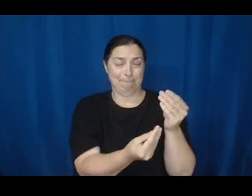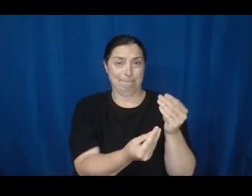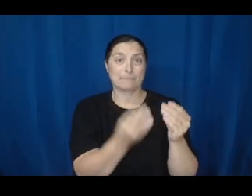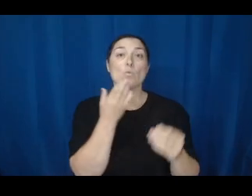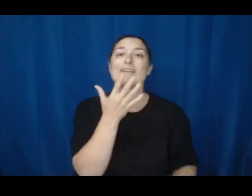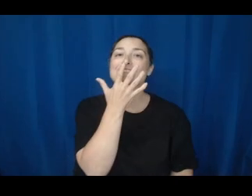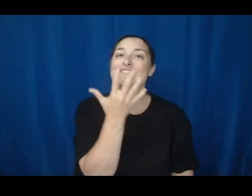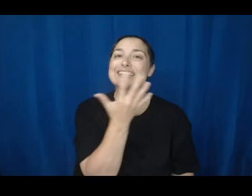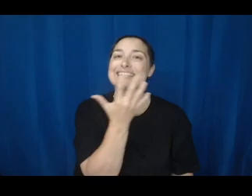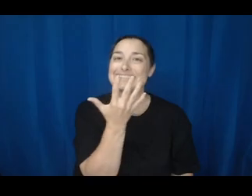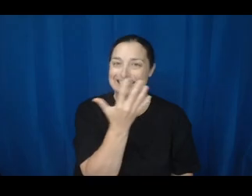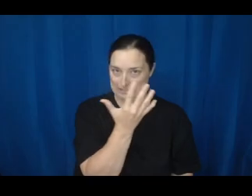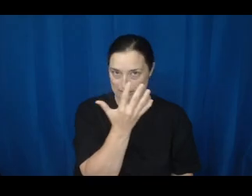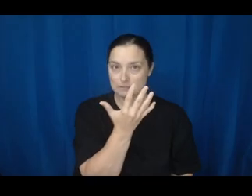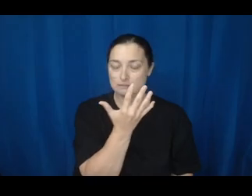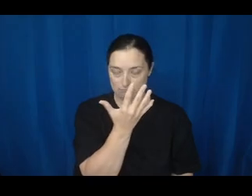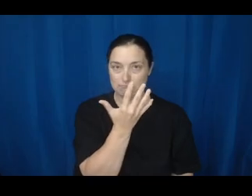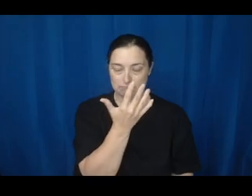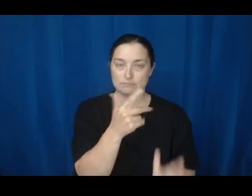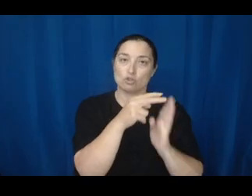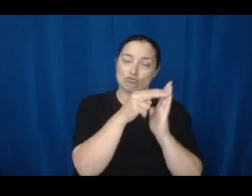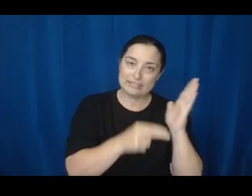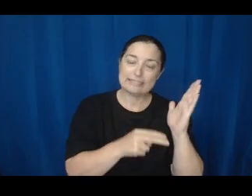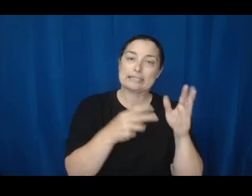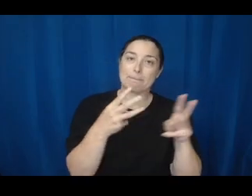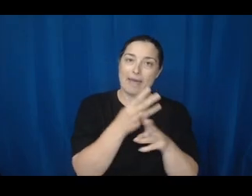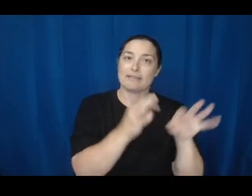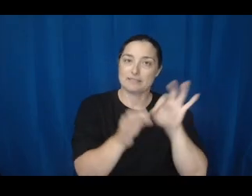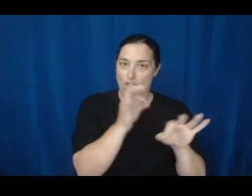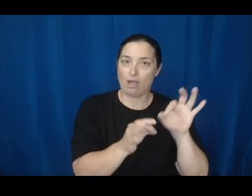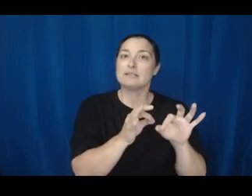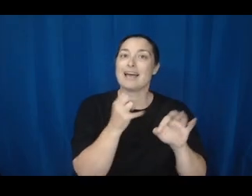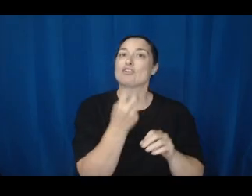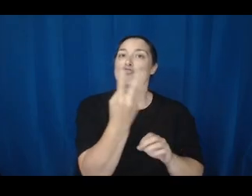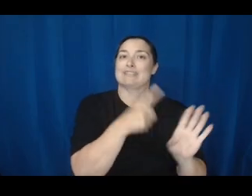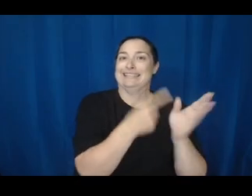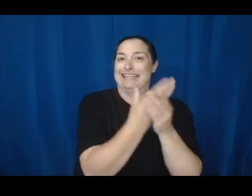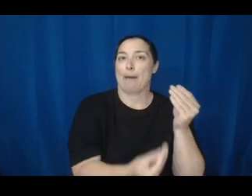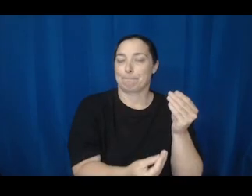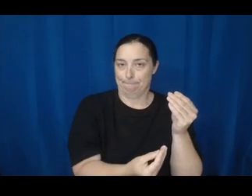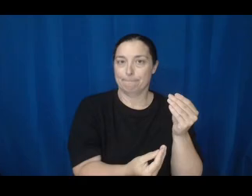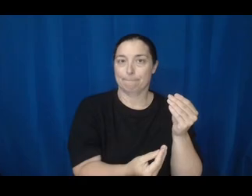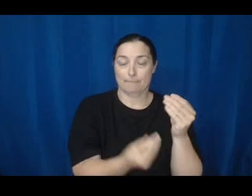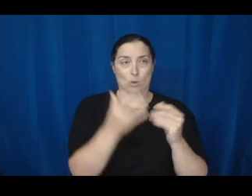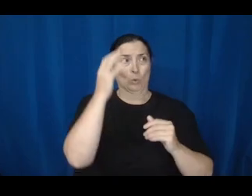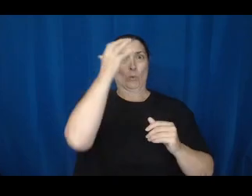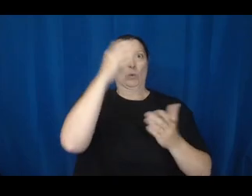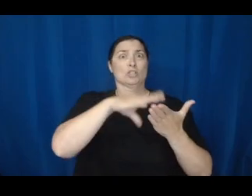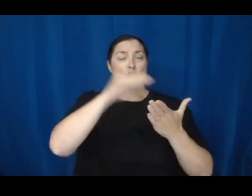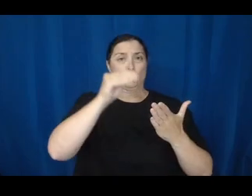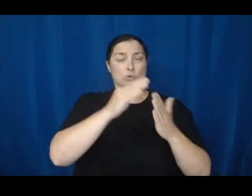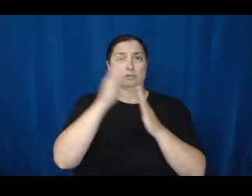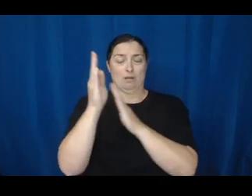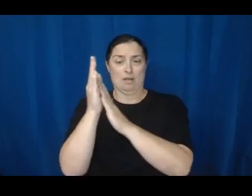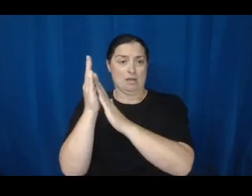in children's performance in reading, mathematics, and science. It's a massive gap, right? So we have known this